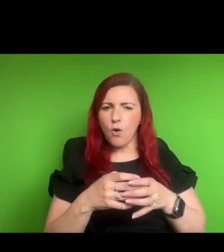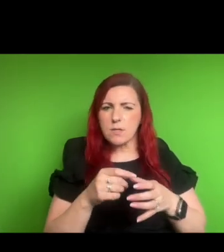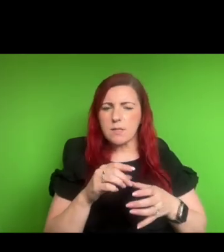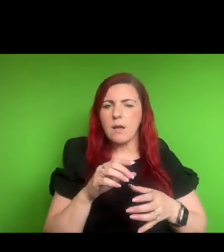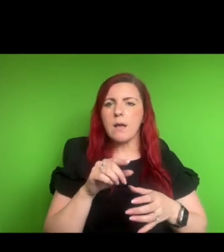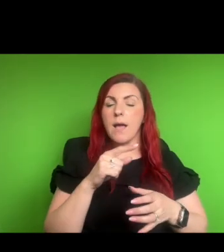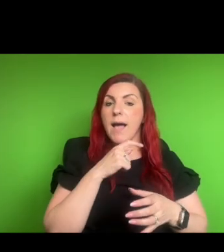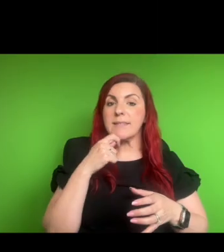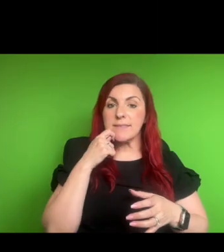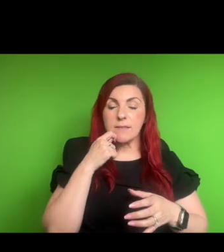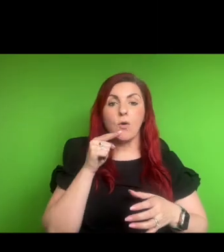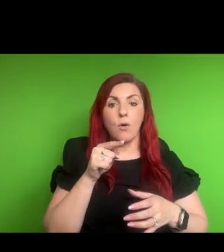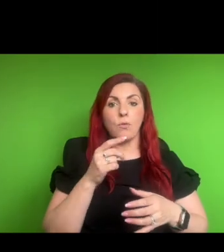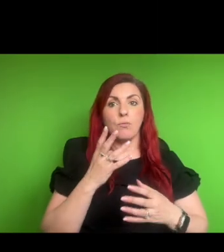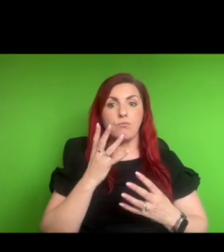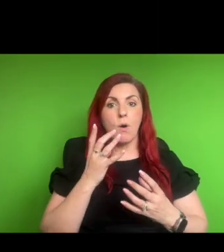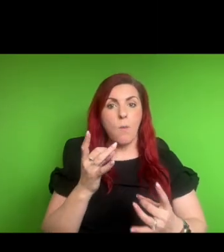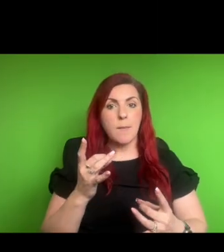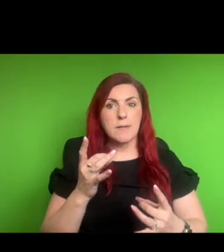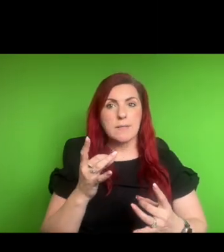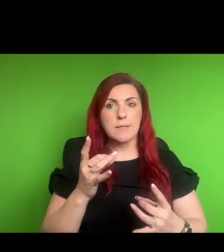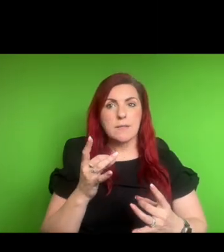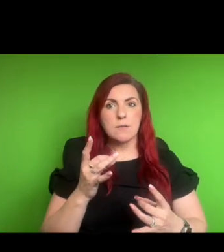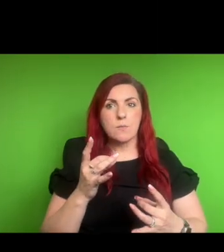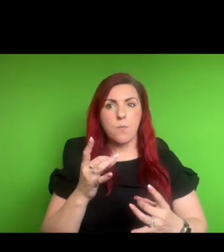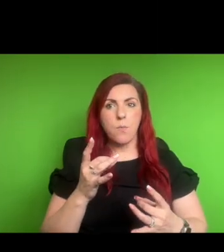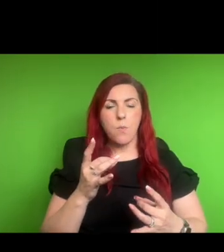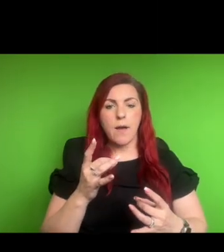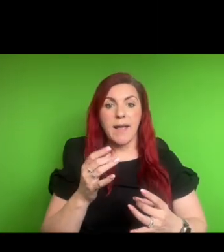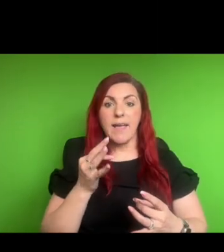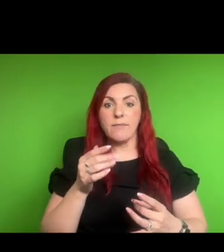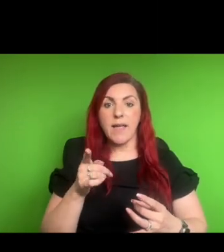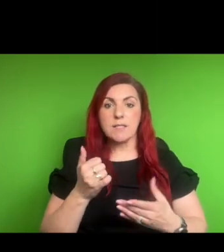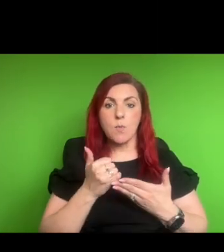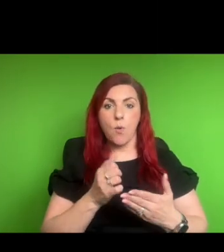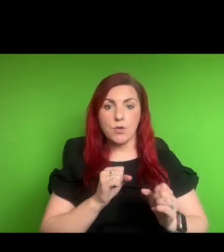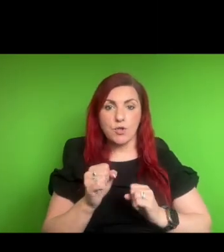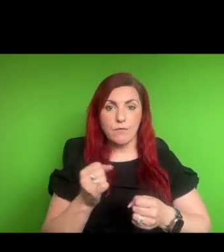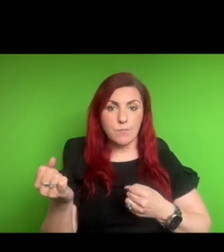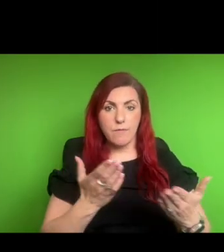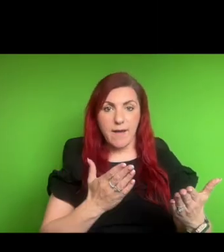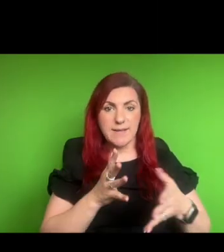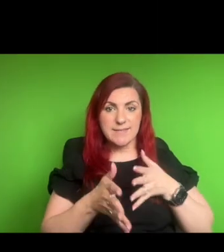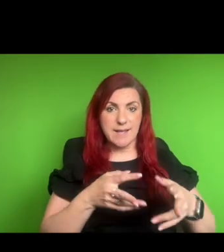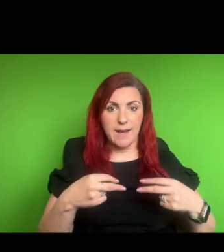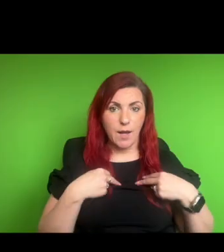requirements where a support service provides sign language